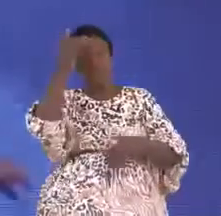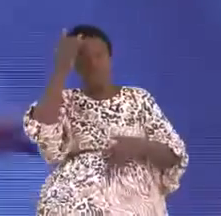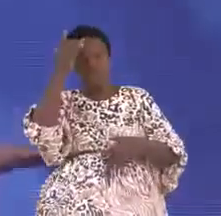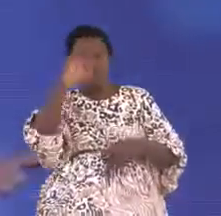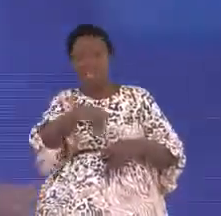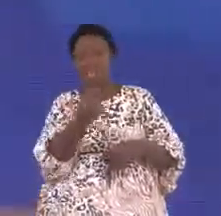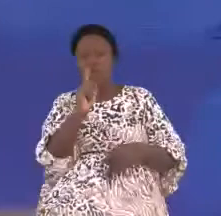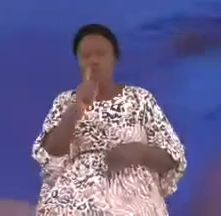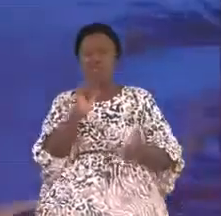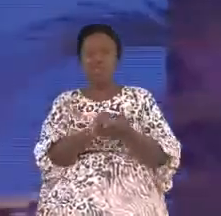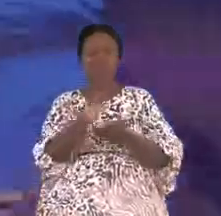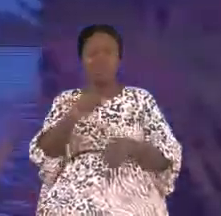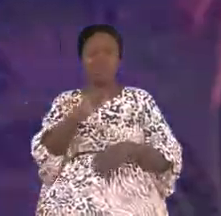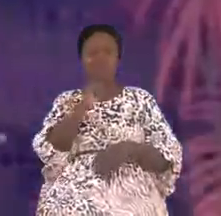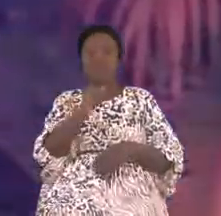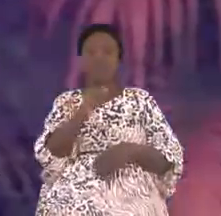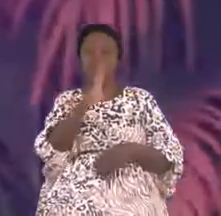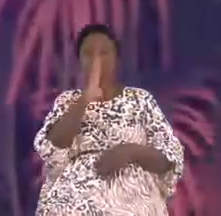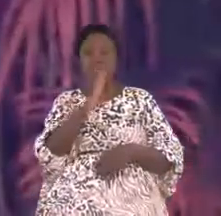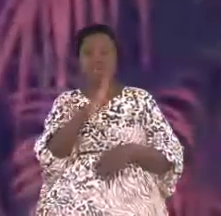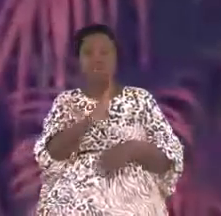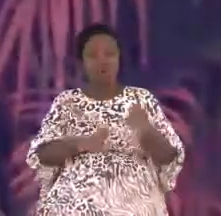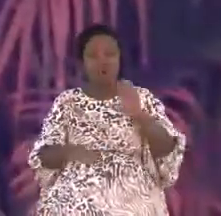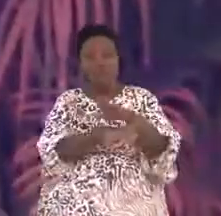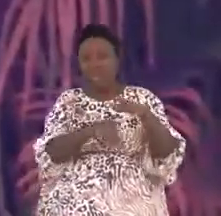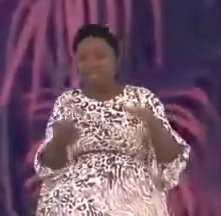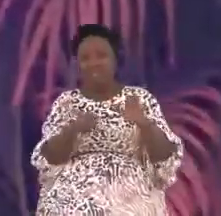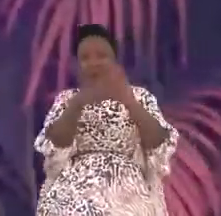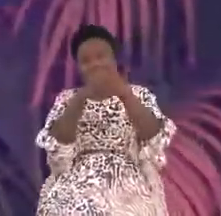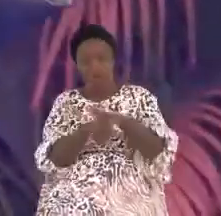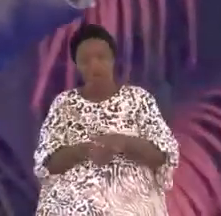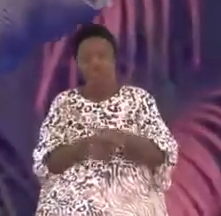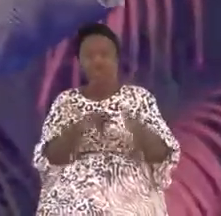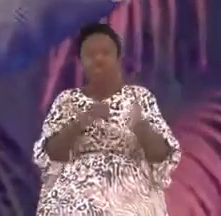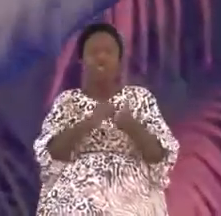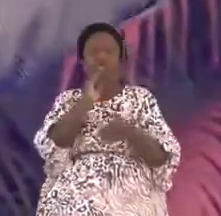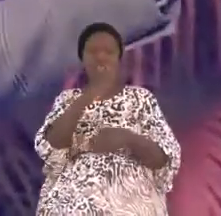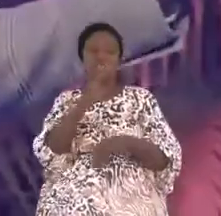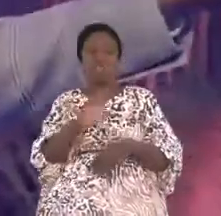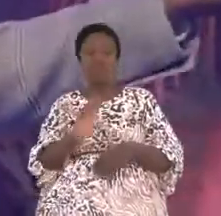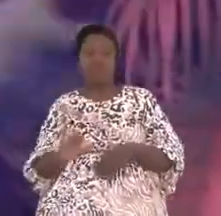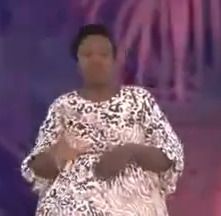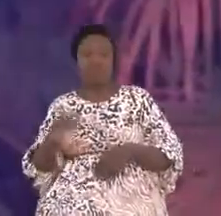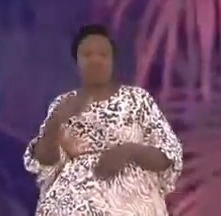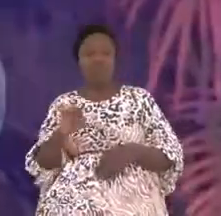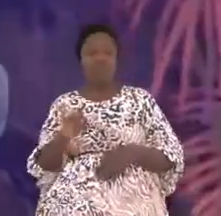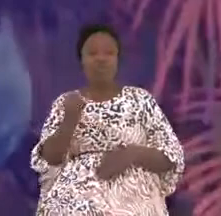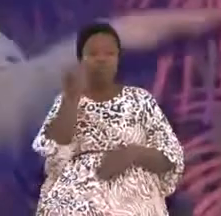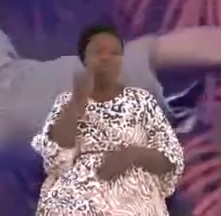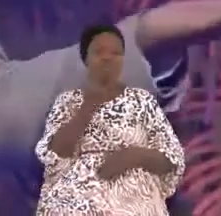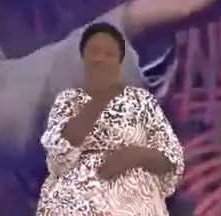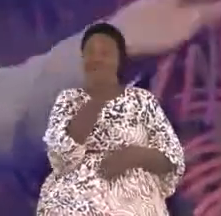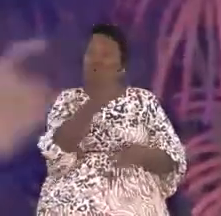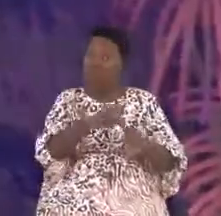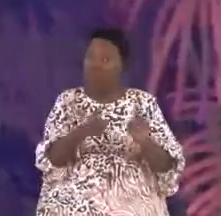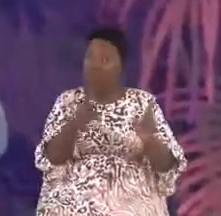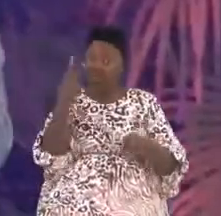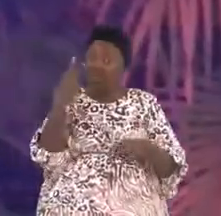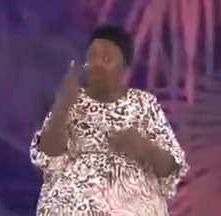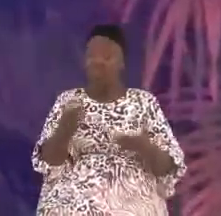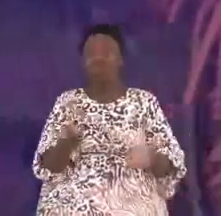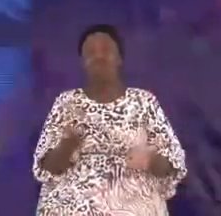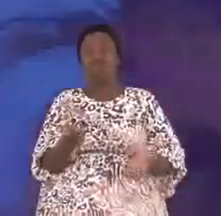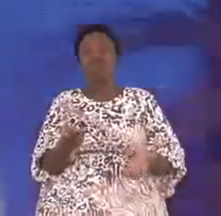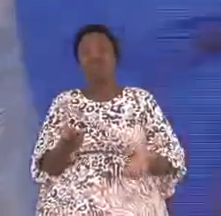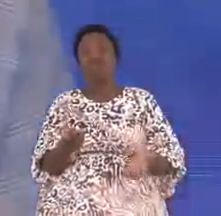anyone that shouldn't be under any oppression it was the children of israel but lo and behold